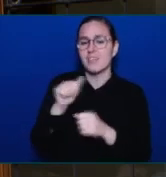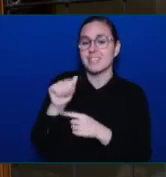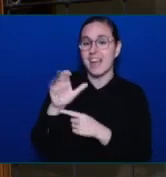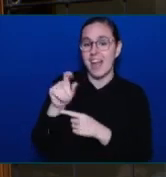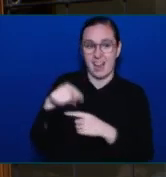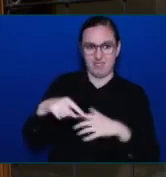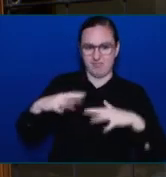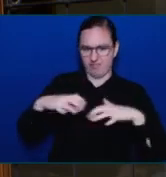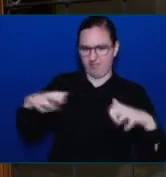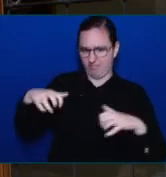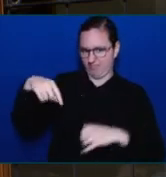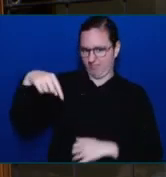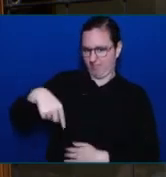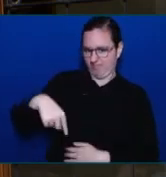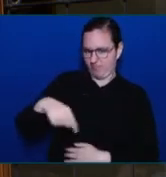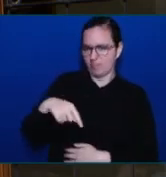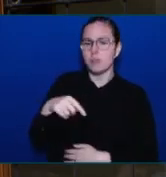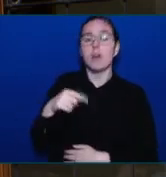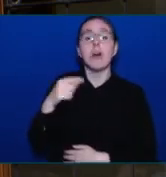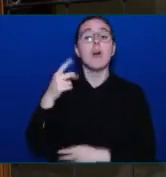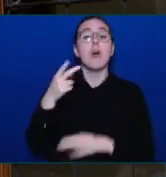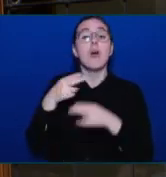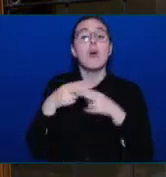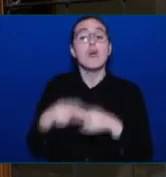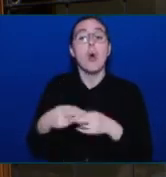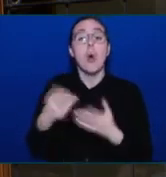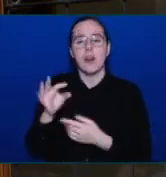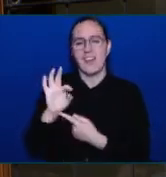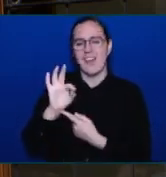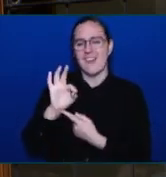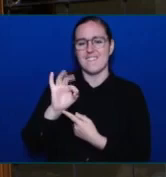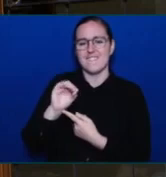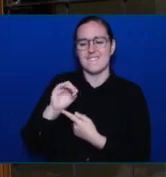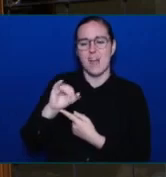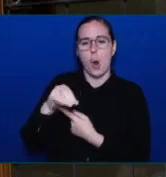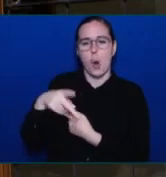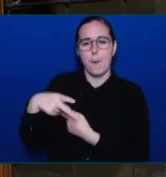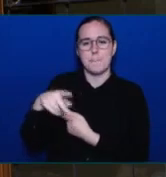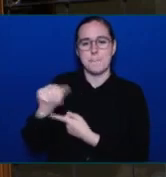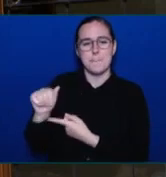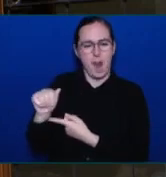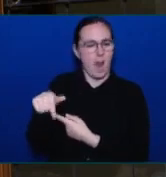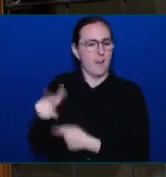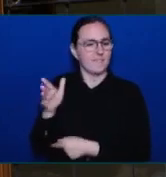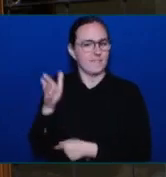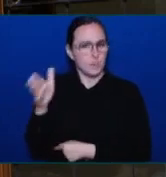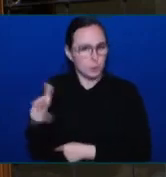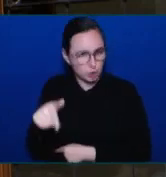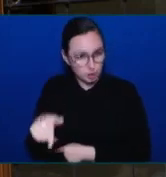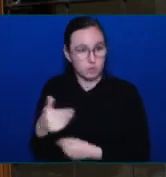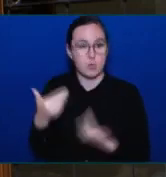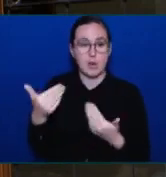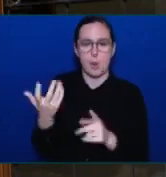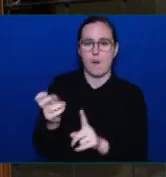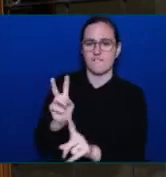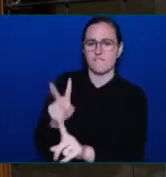which has been deposited with the Office of the Clerk, and I move that the report be taken as read and received.